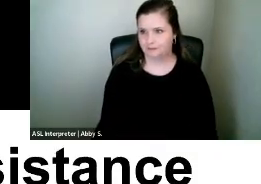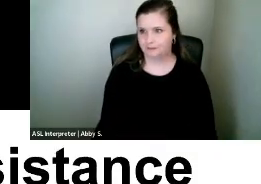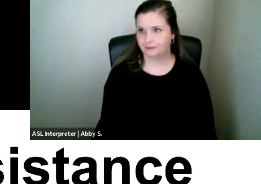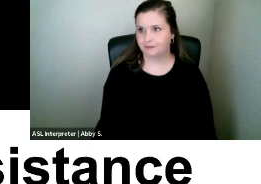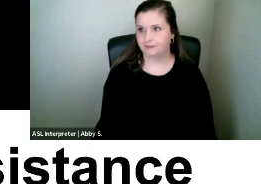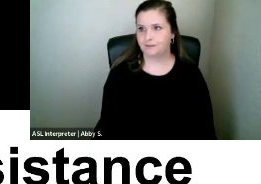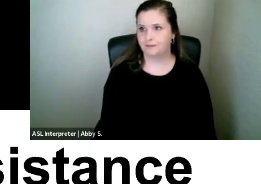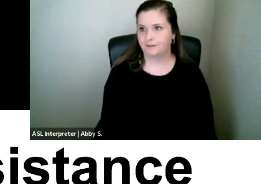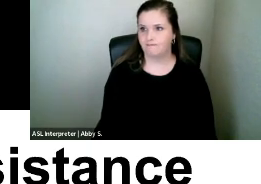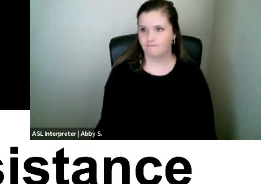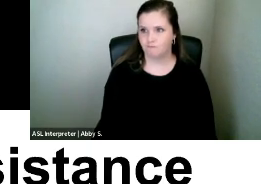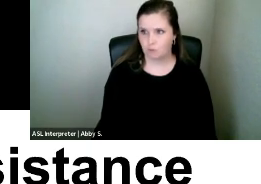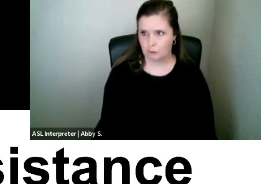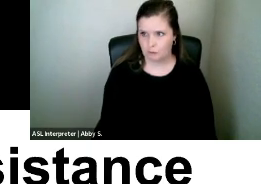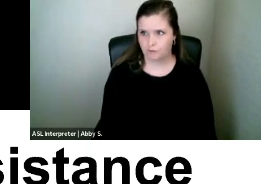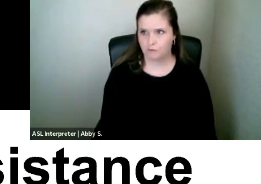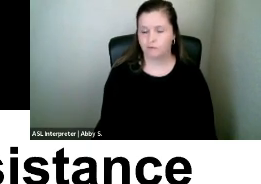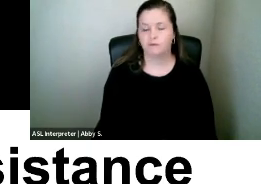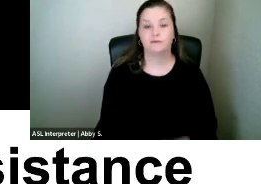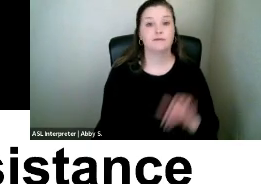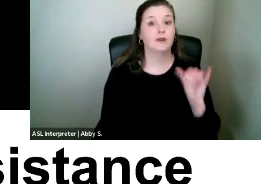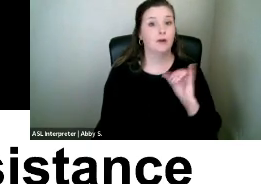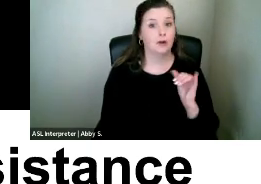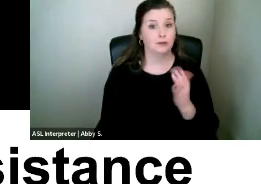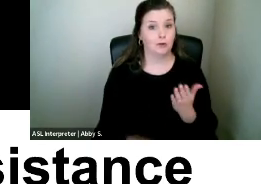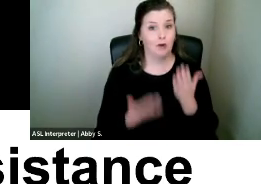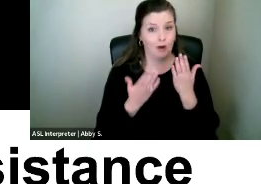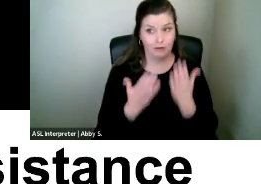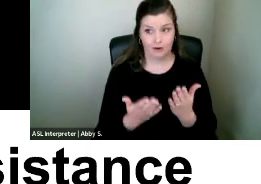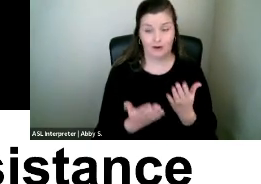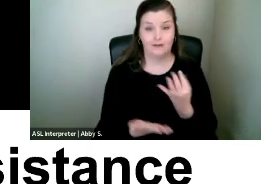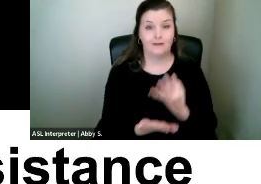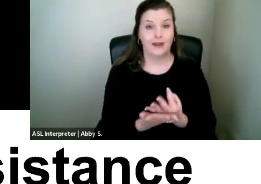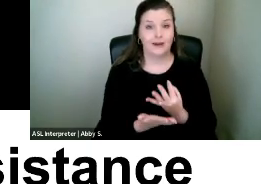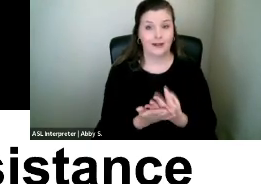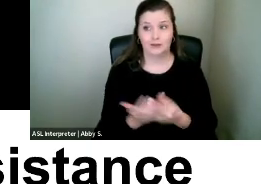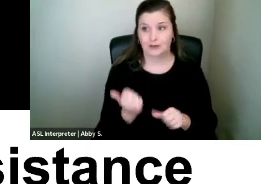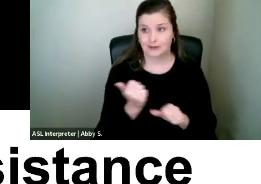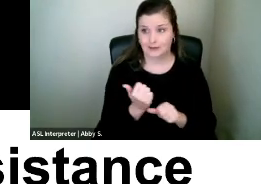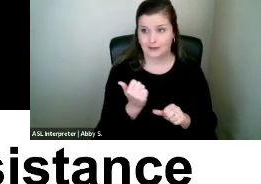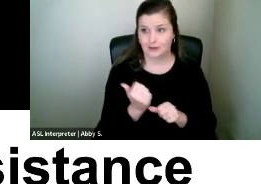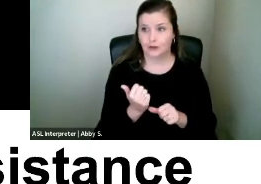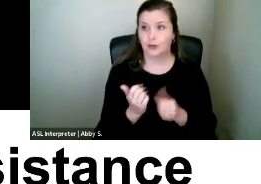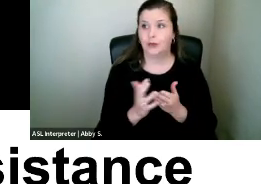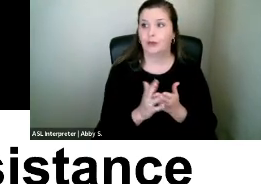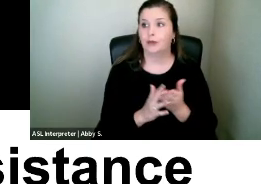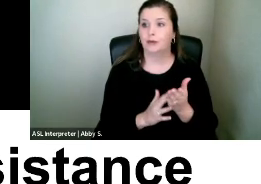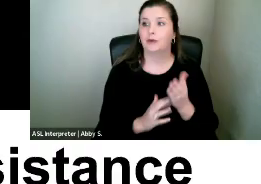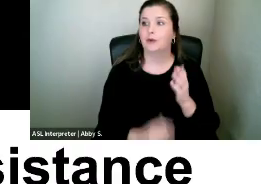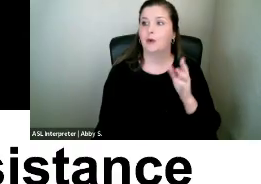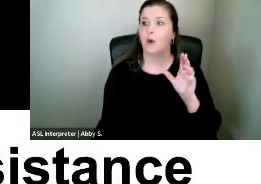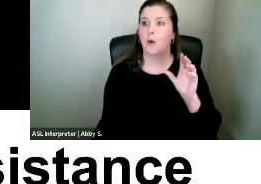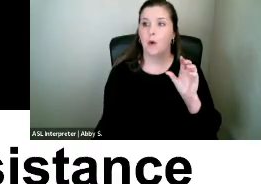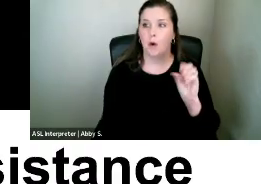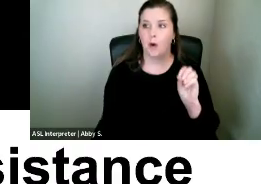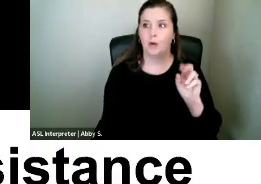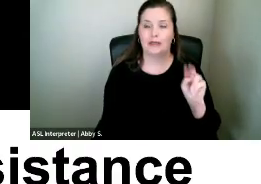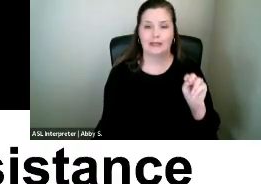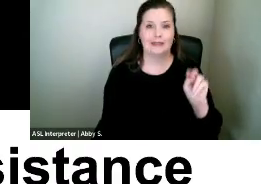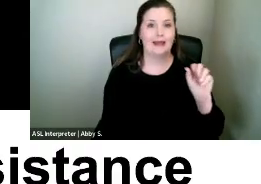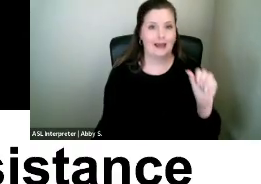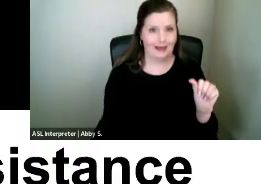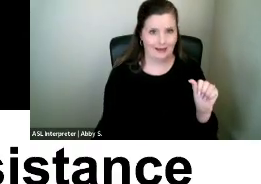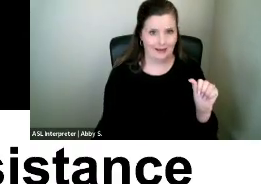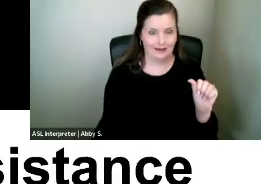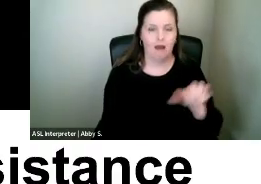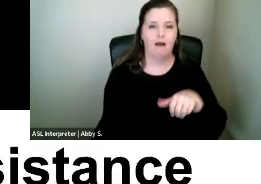So FEMA also offers financial assistance through ONA or the Other Needs Assistance. And under the Other Needs